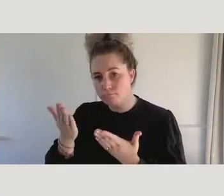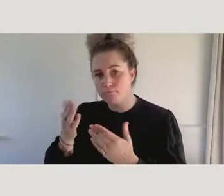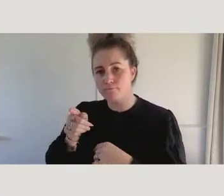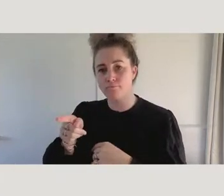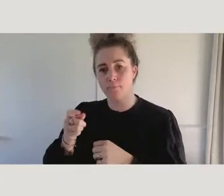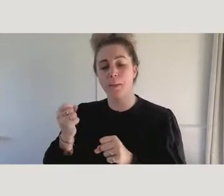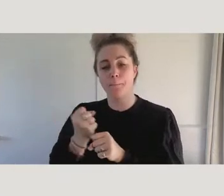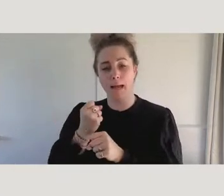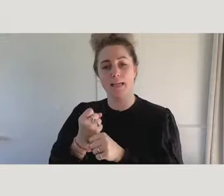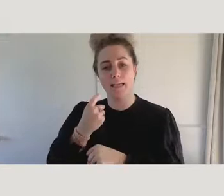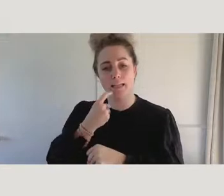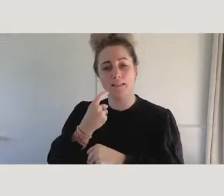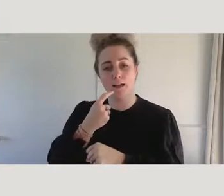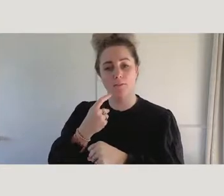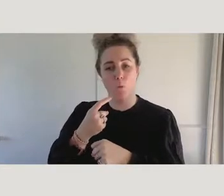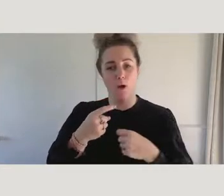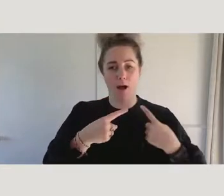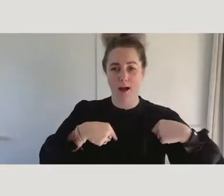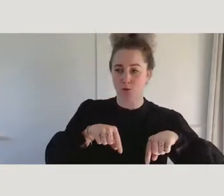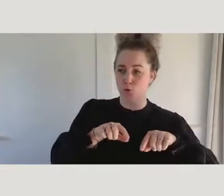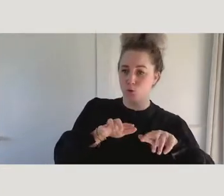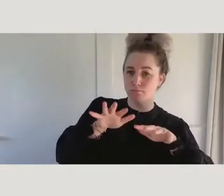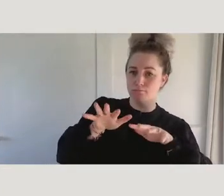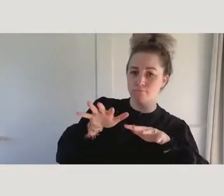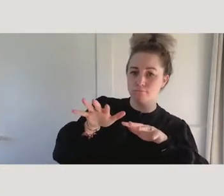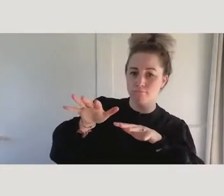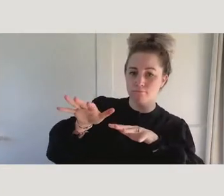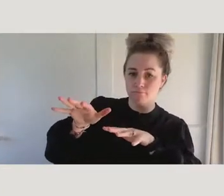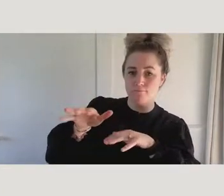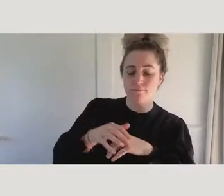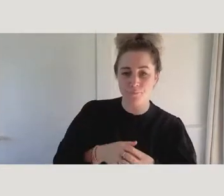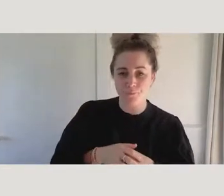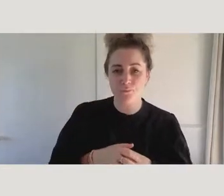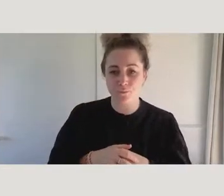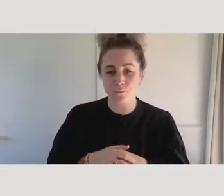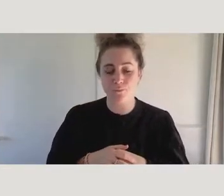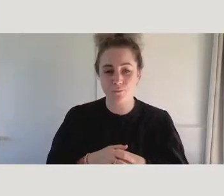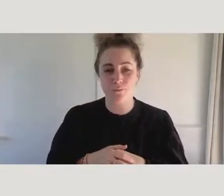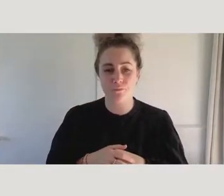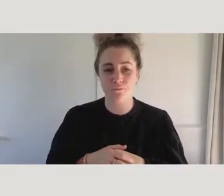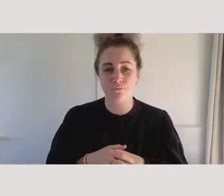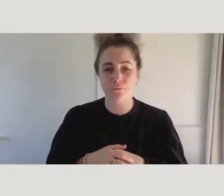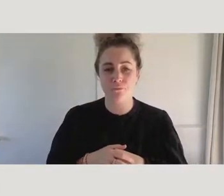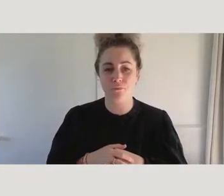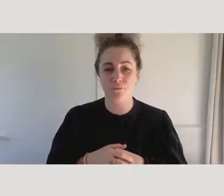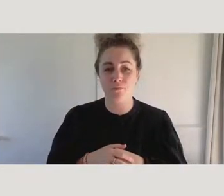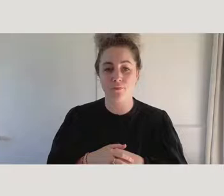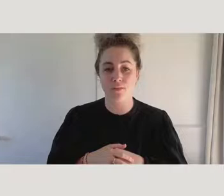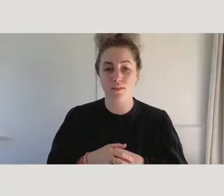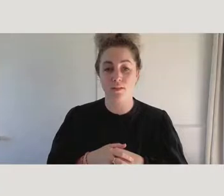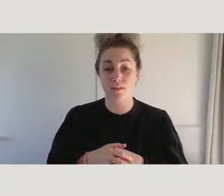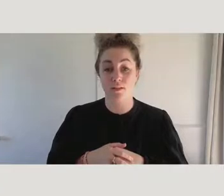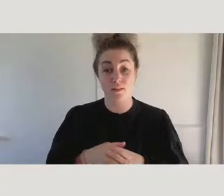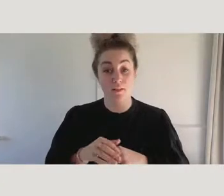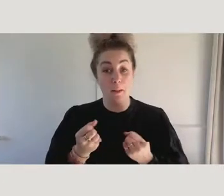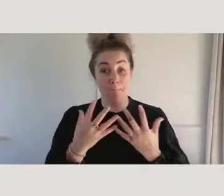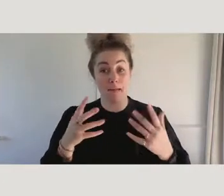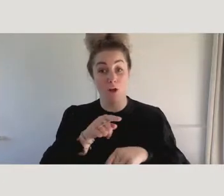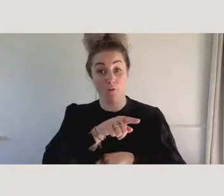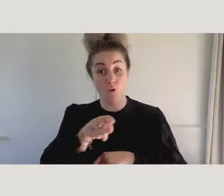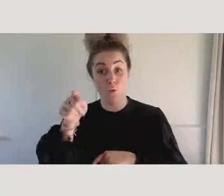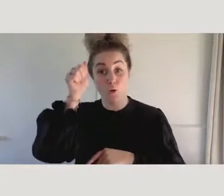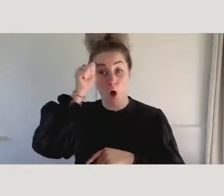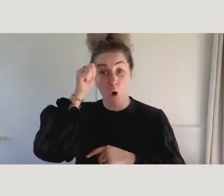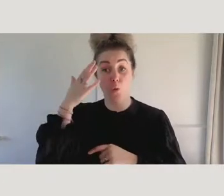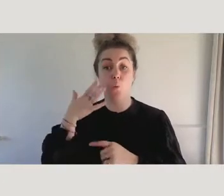life a lot easier for the rest of us who were able to follow as Minister will know appointments